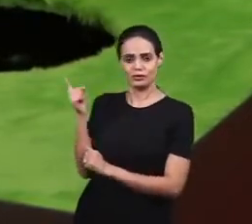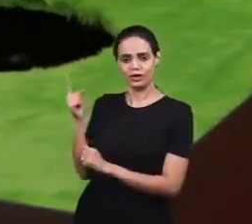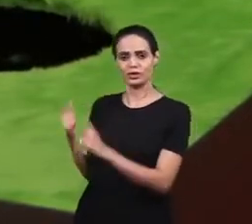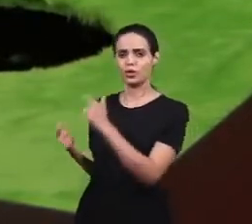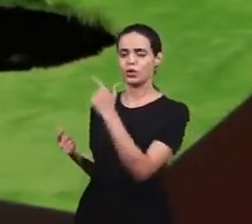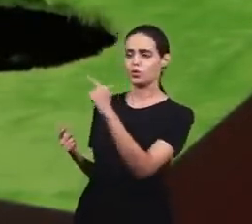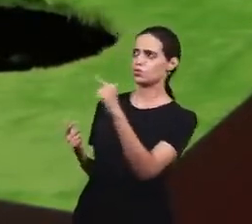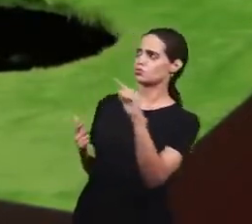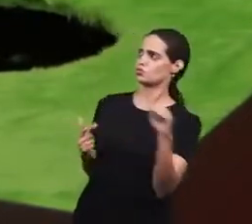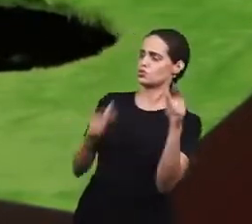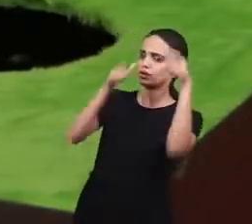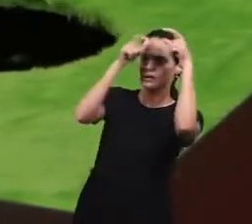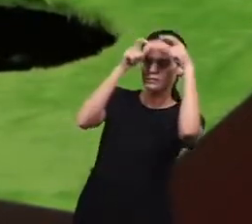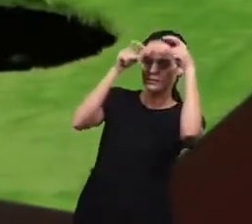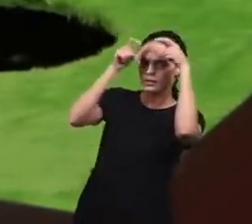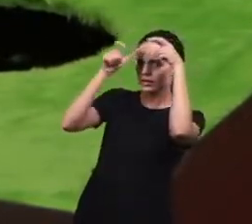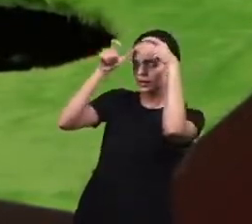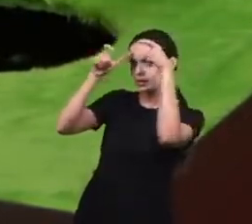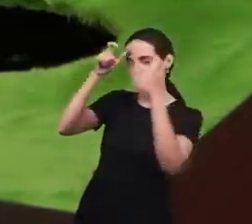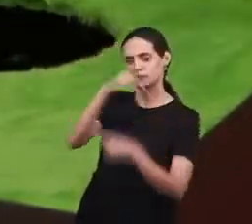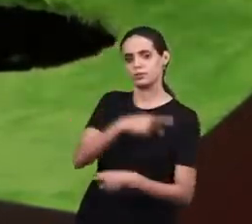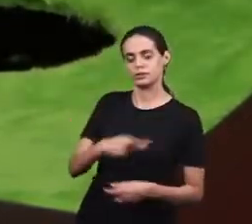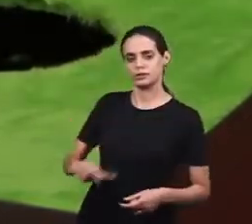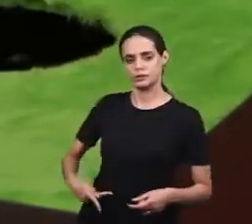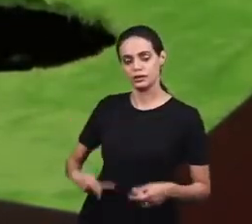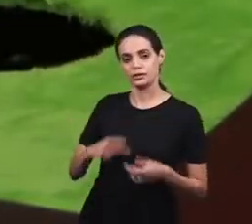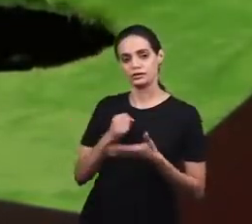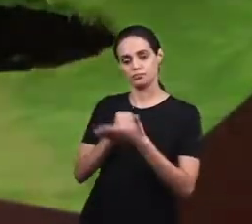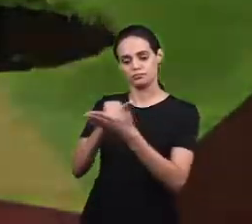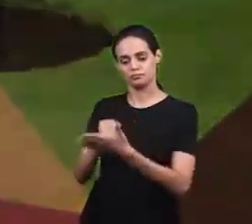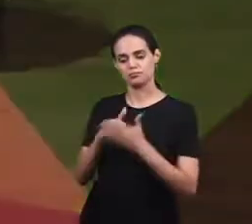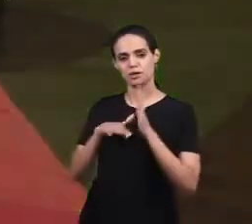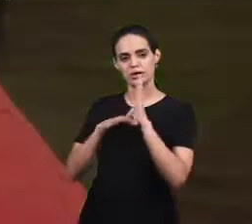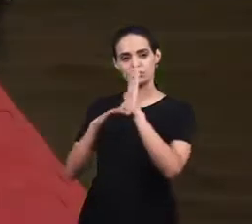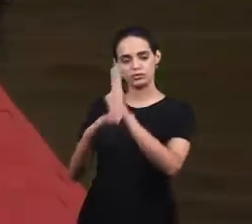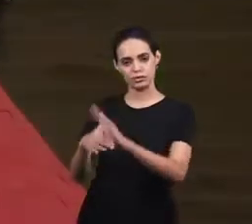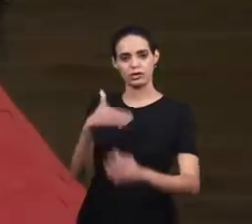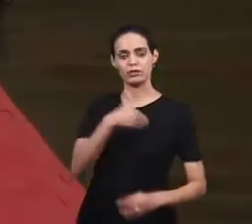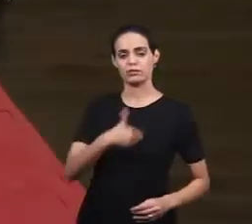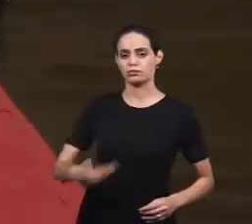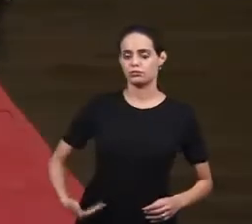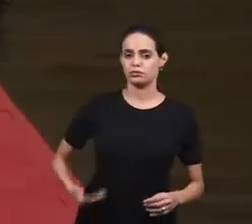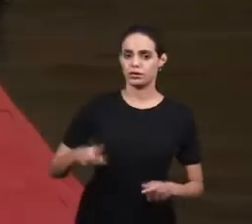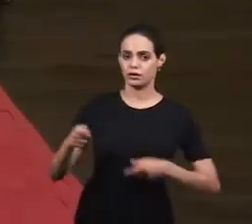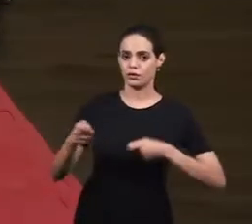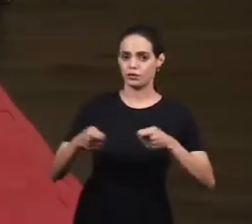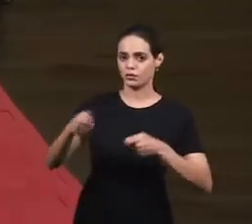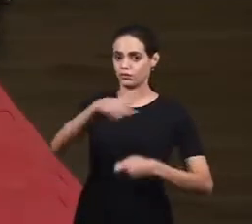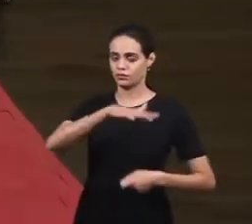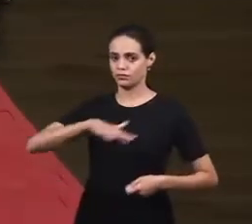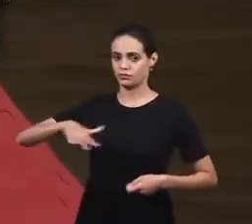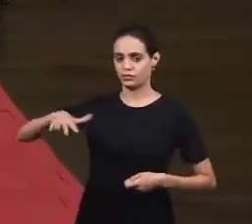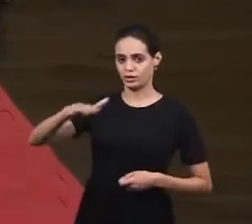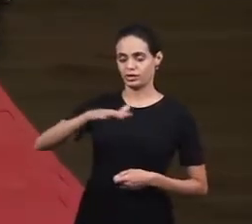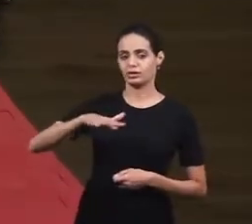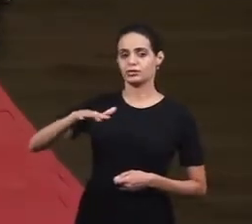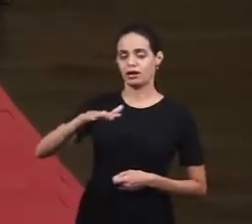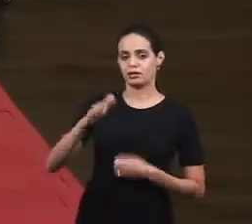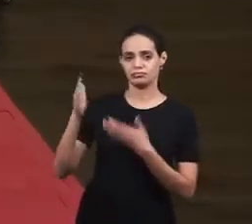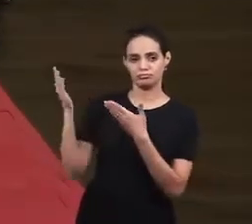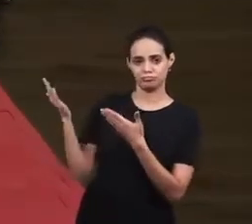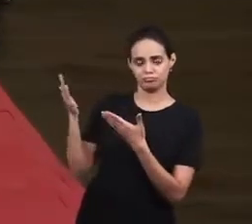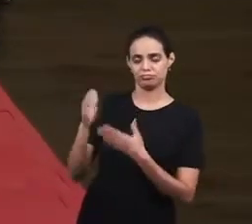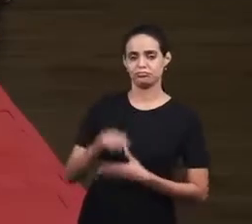other princes, people that worked there, that helped in the palace. They helped govern the palace in